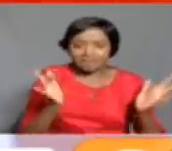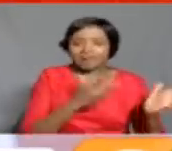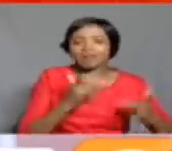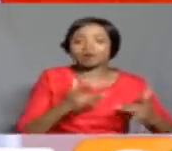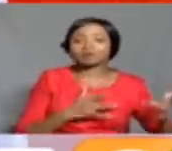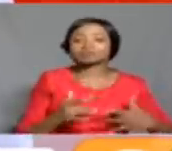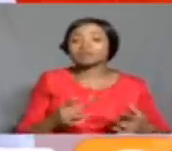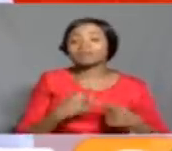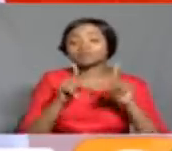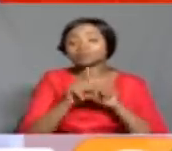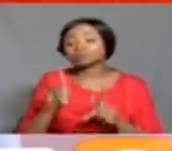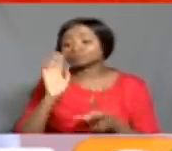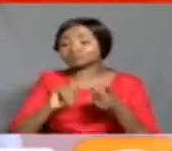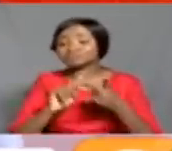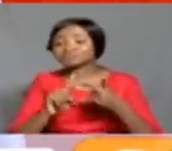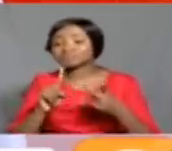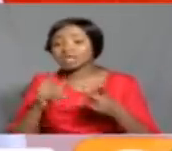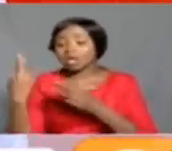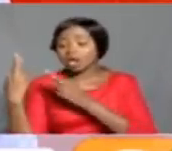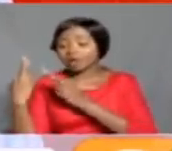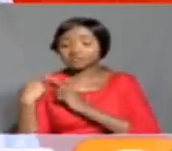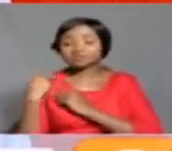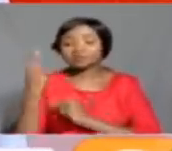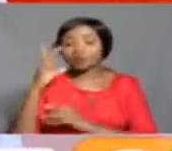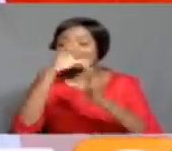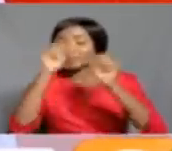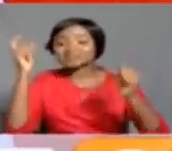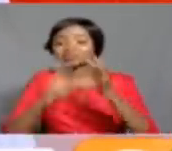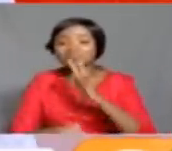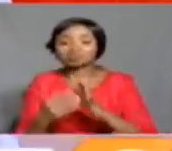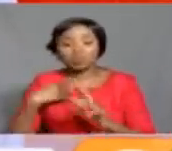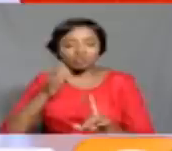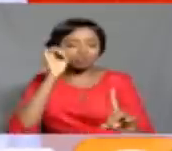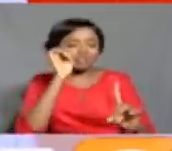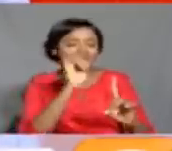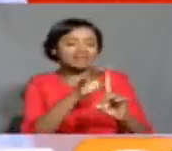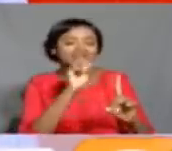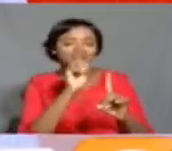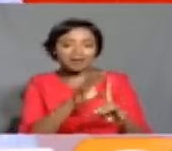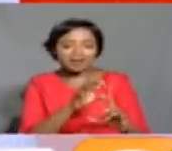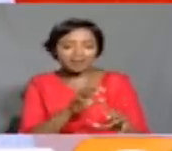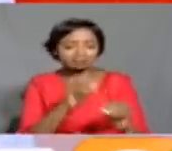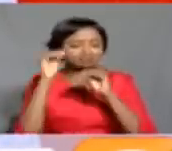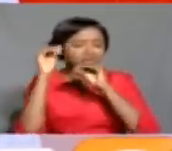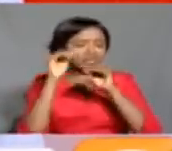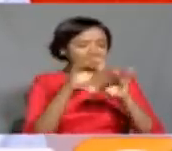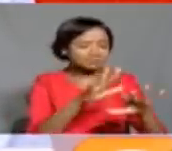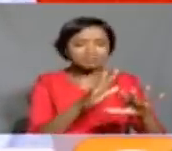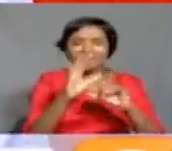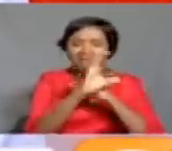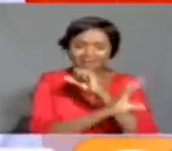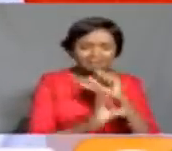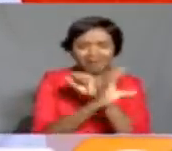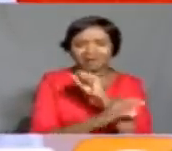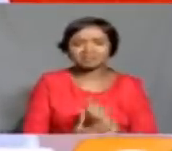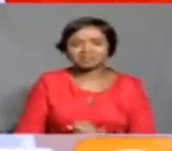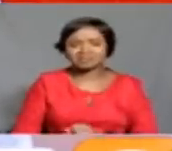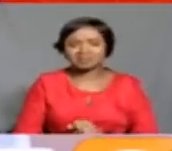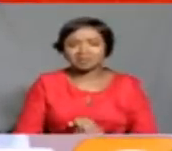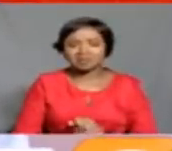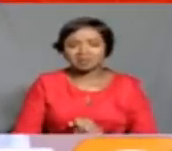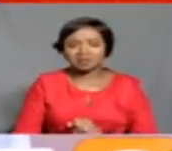president? Inspire the country. Every time you wake up, because your office is that big, it's the national boundaries of the country, you